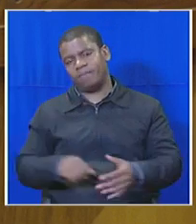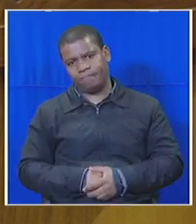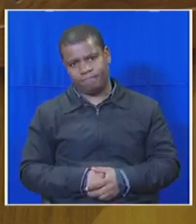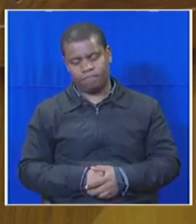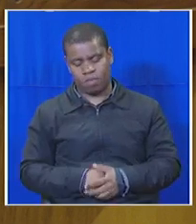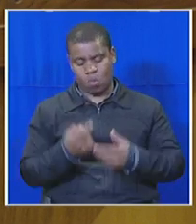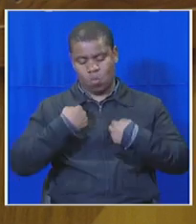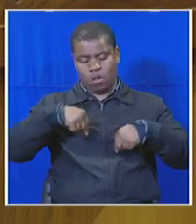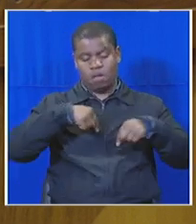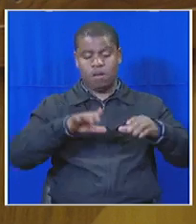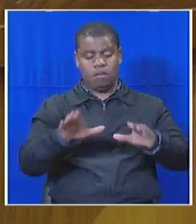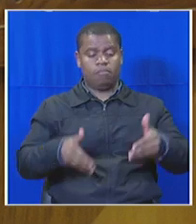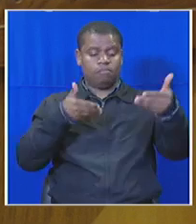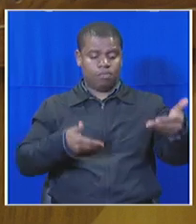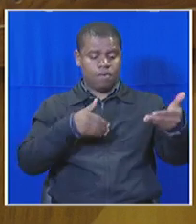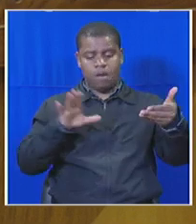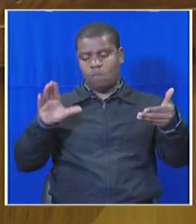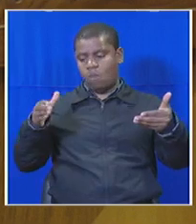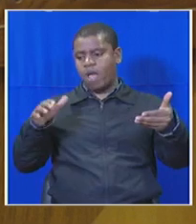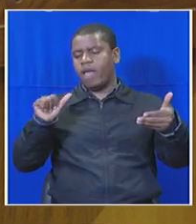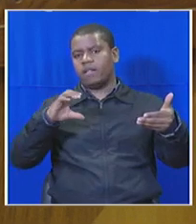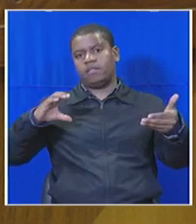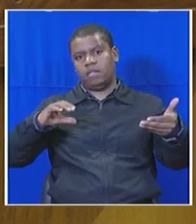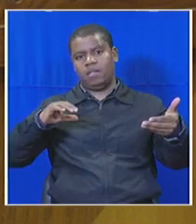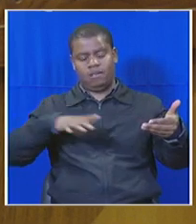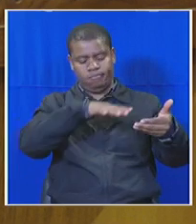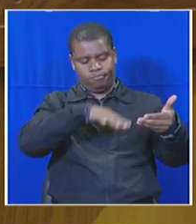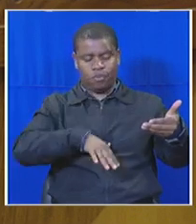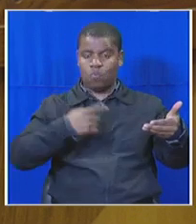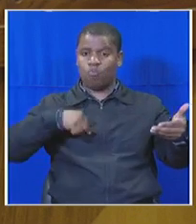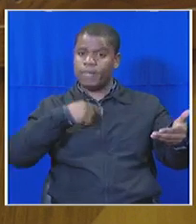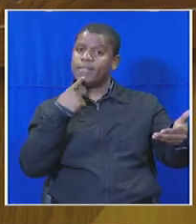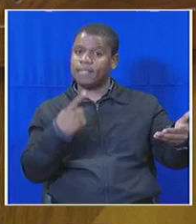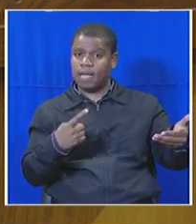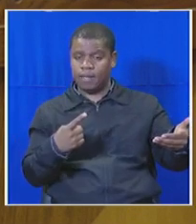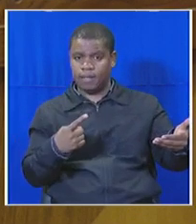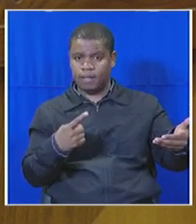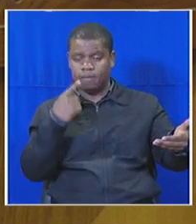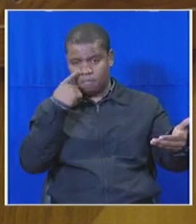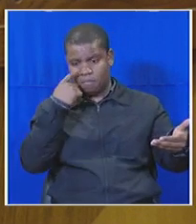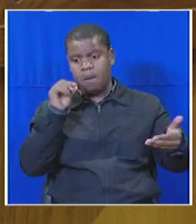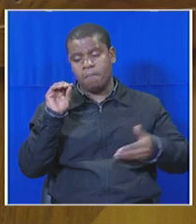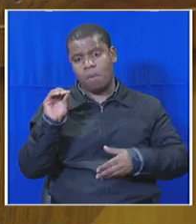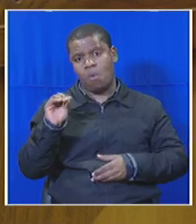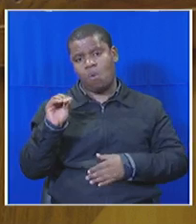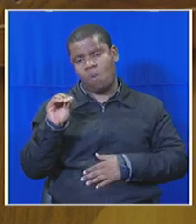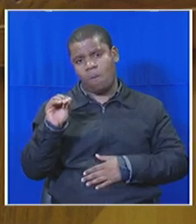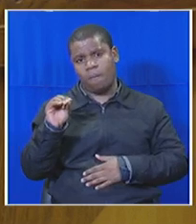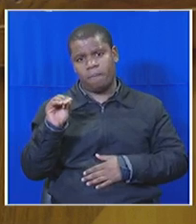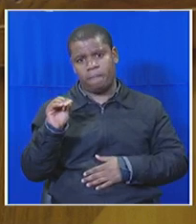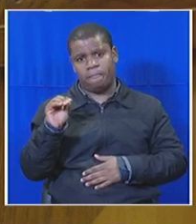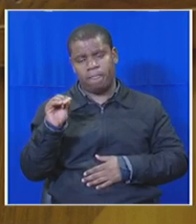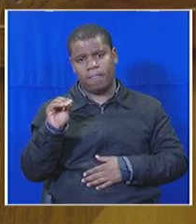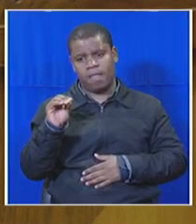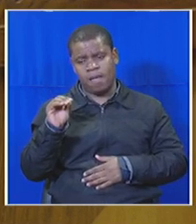own documents as the African National Congress, we are saying that there seems to be a growing tendency towards